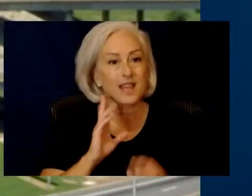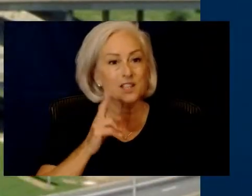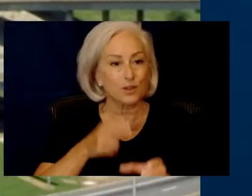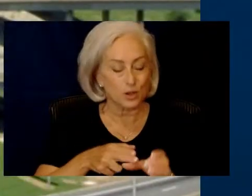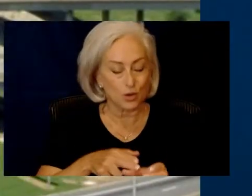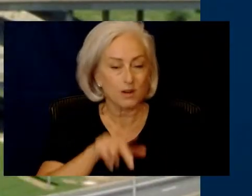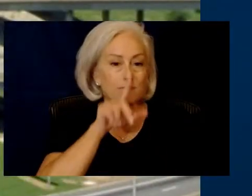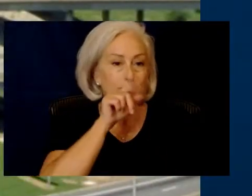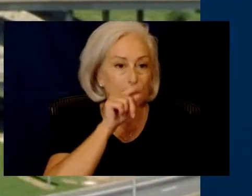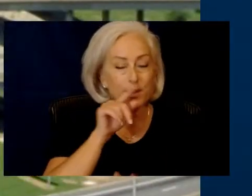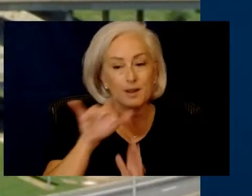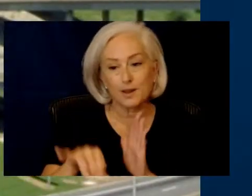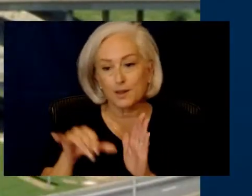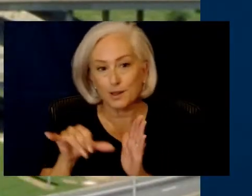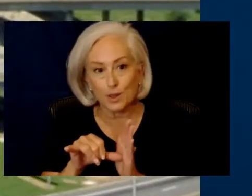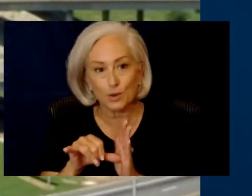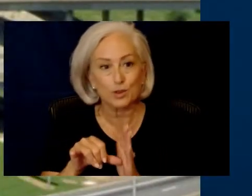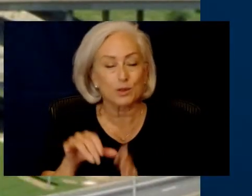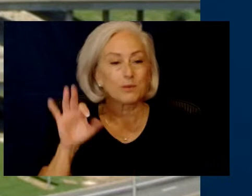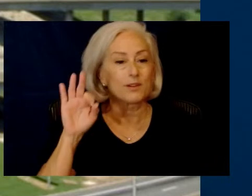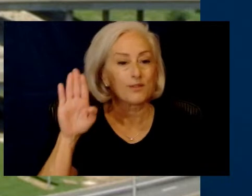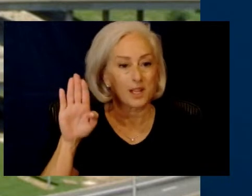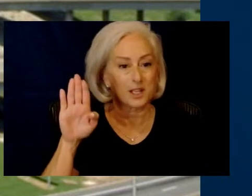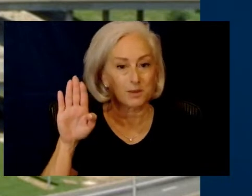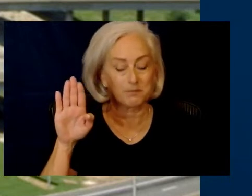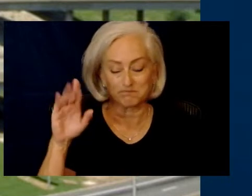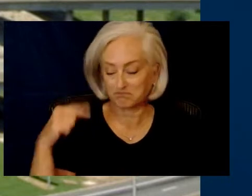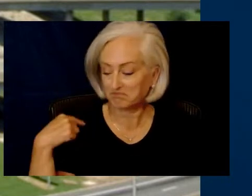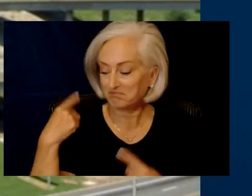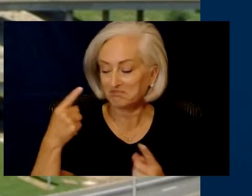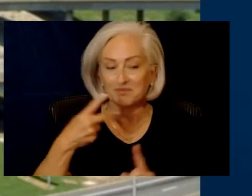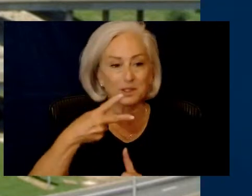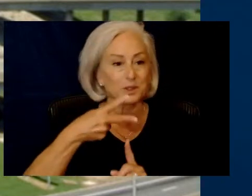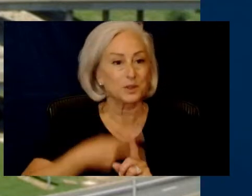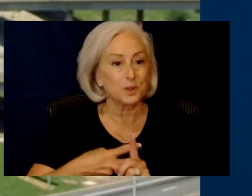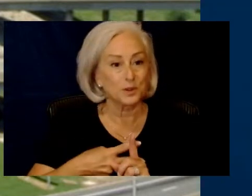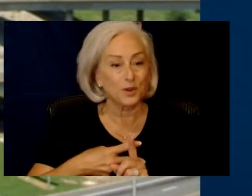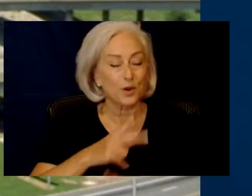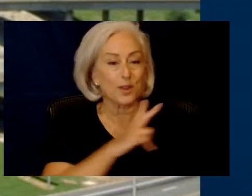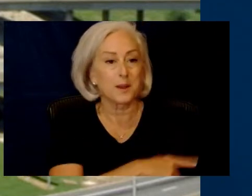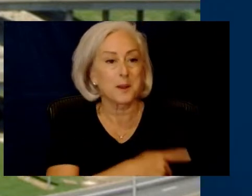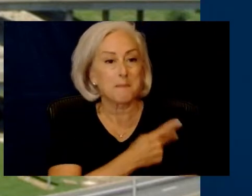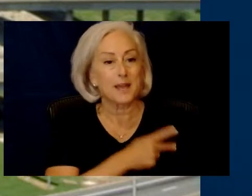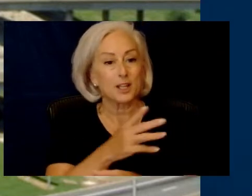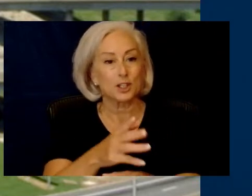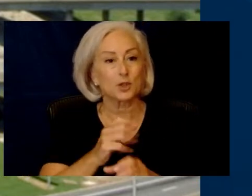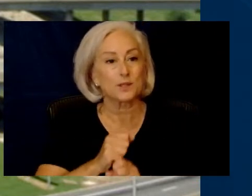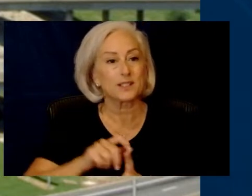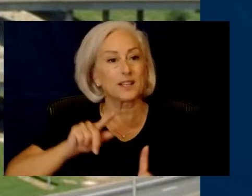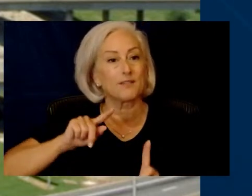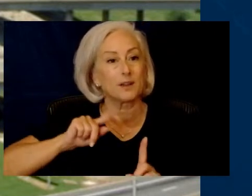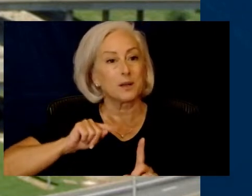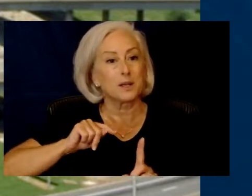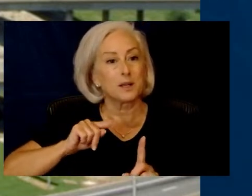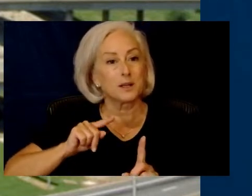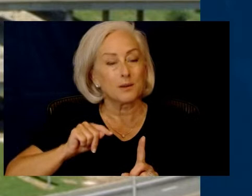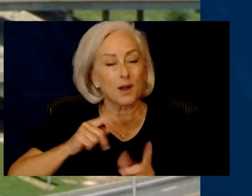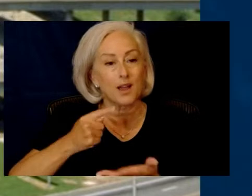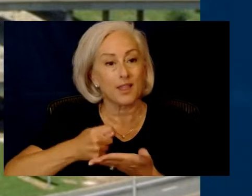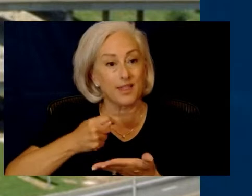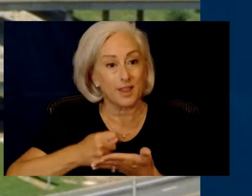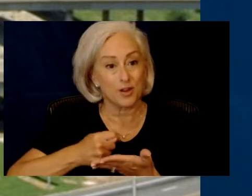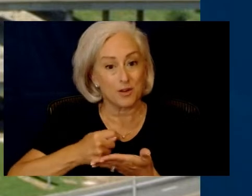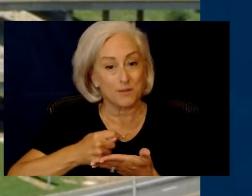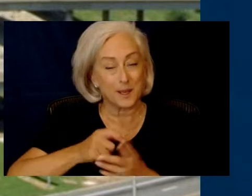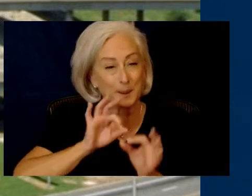patients have been receiving hope in the form of a pencil-thin beam of proton therapy. And today, we'll hear from 2